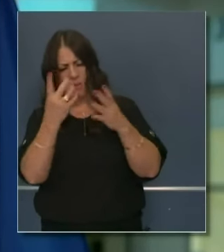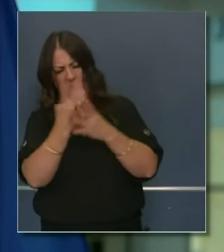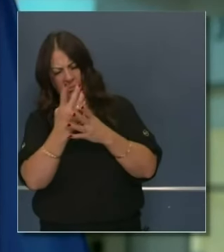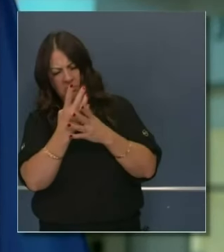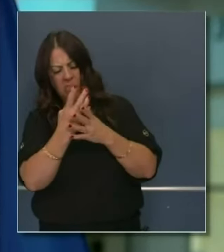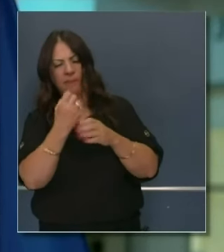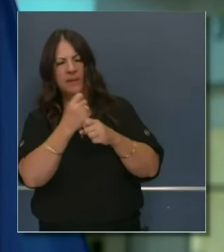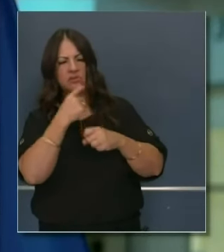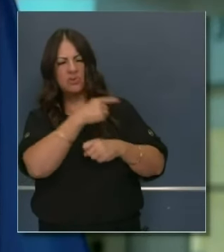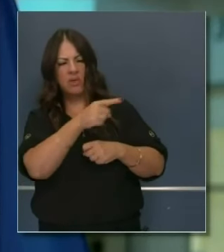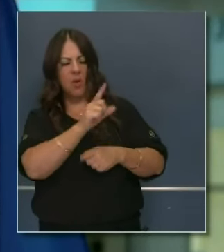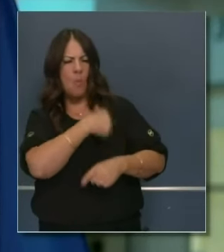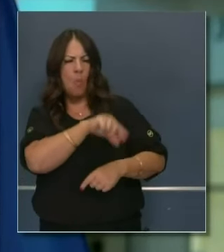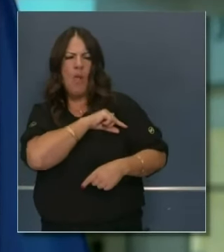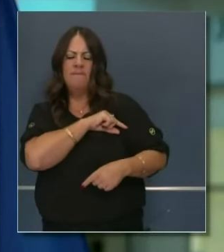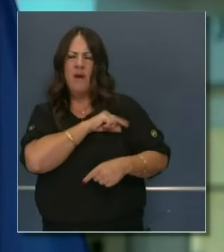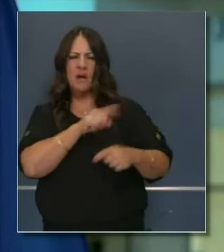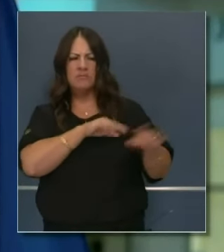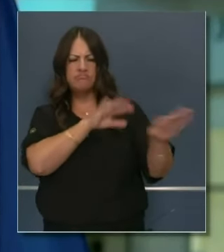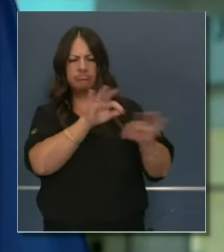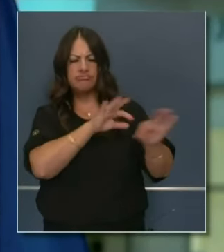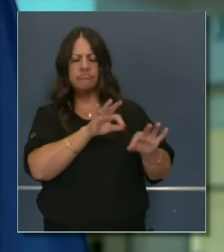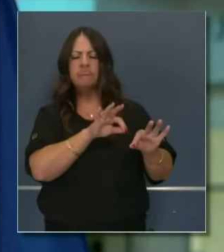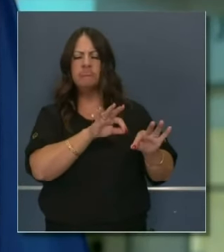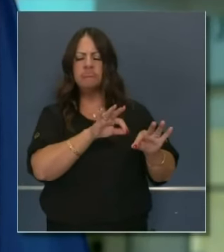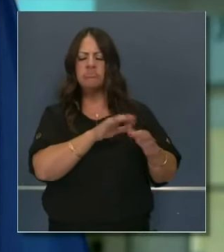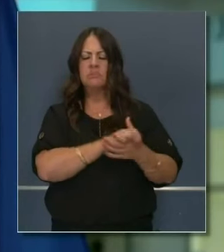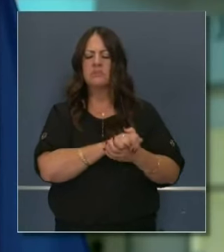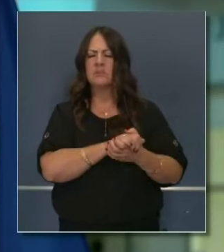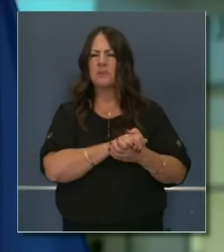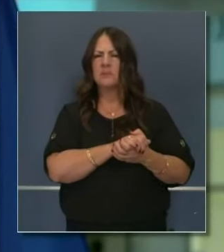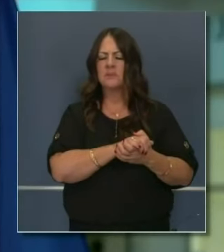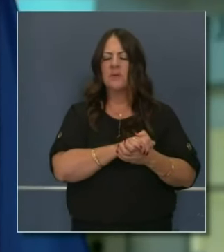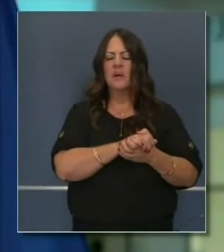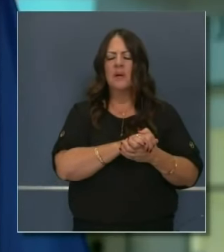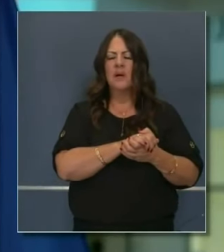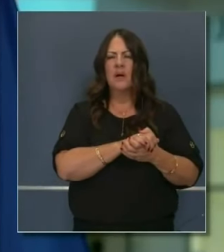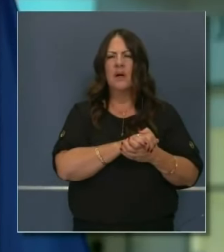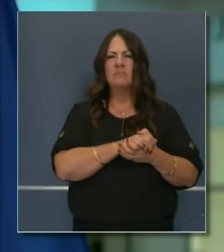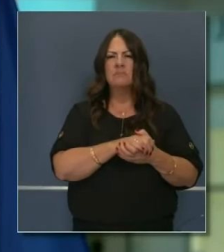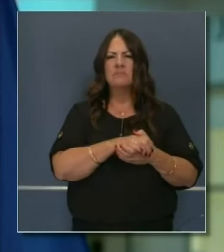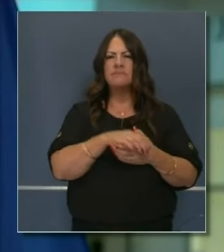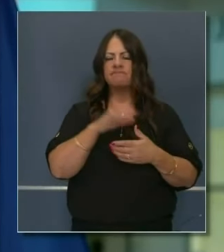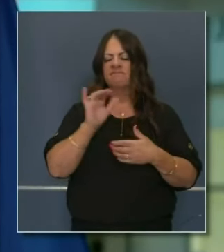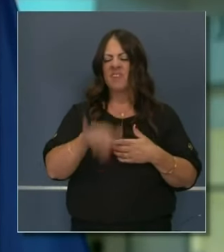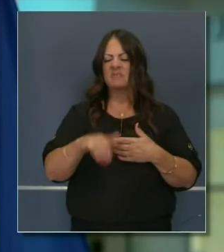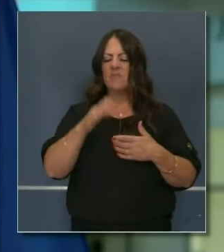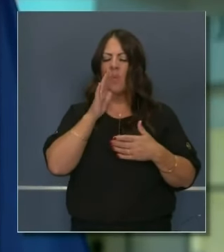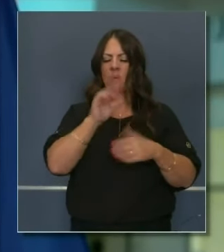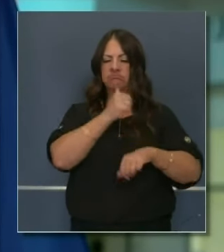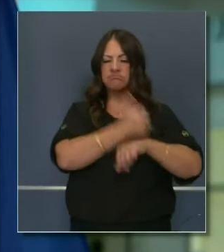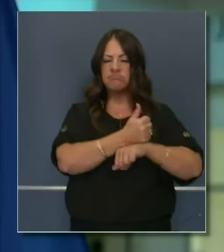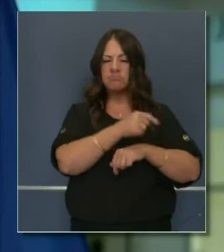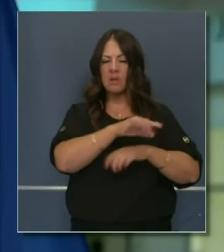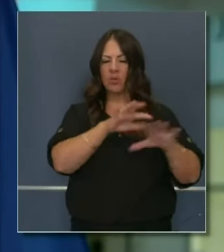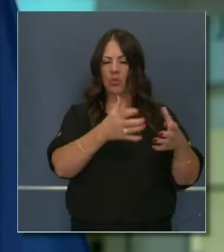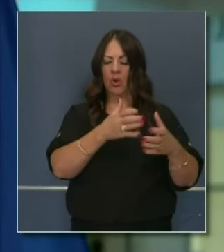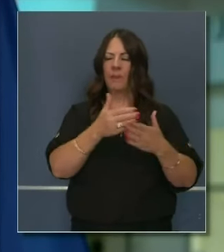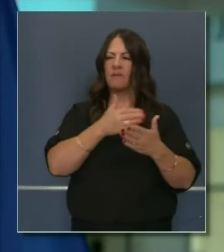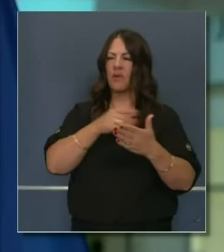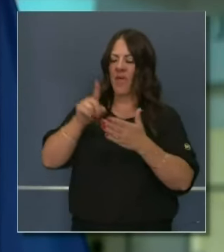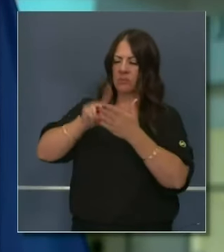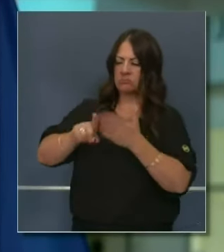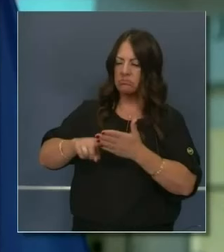that's being done not just by the federal government, CDC, but by the state itself and by the private sector. Speaking of which, I'll